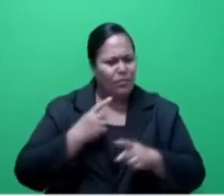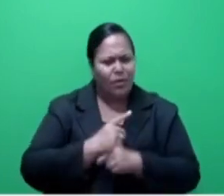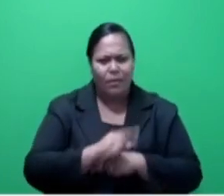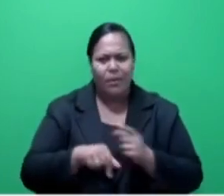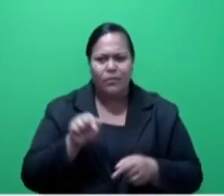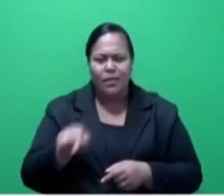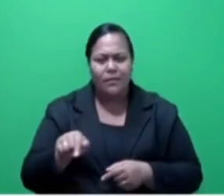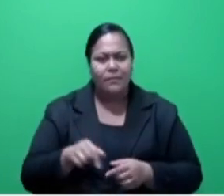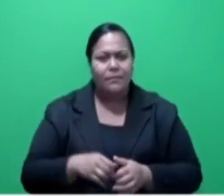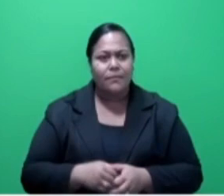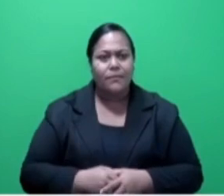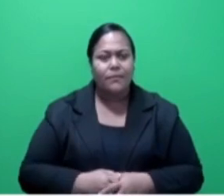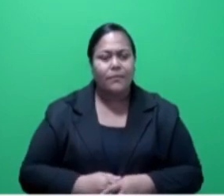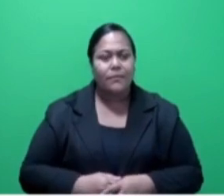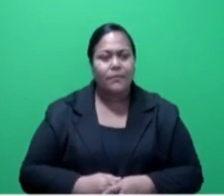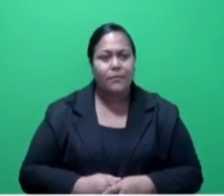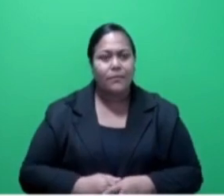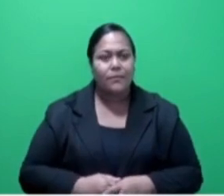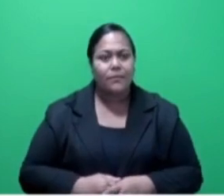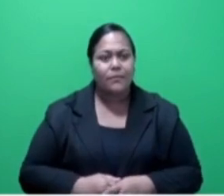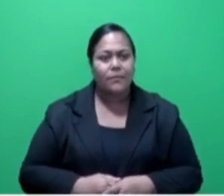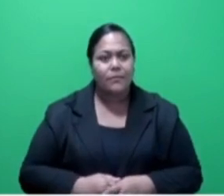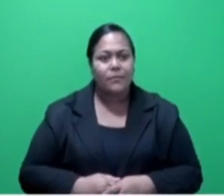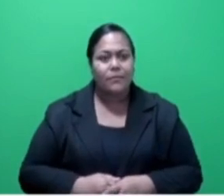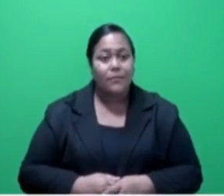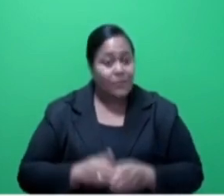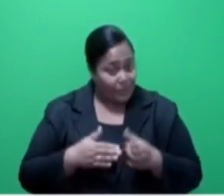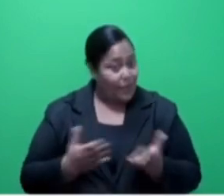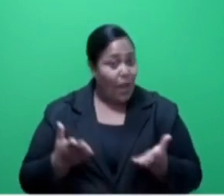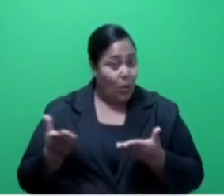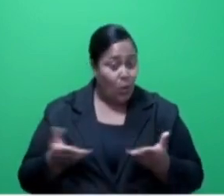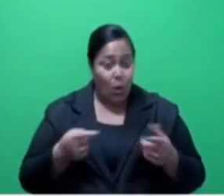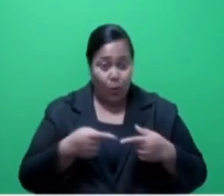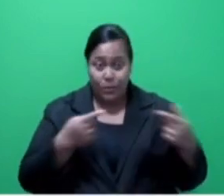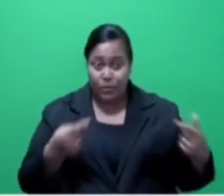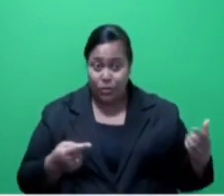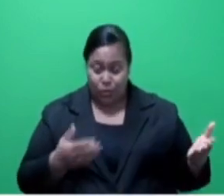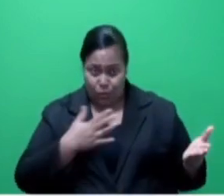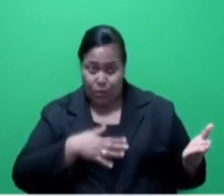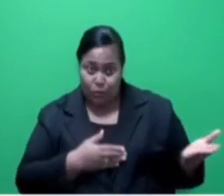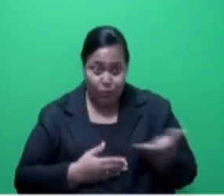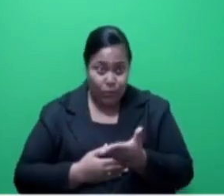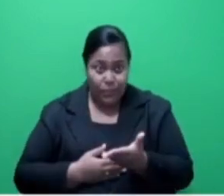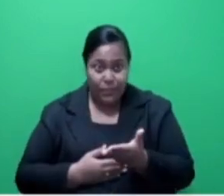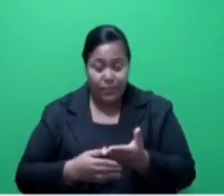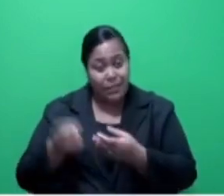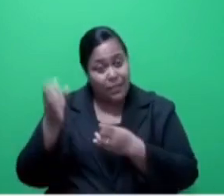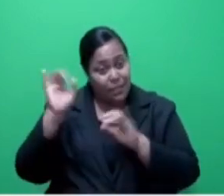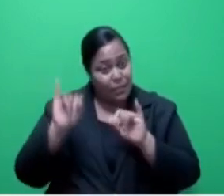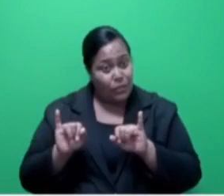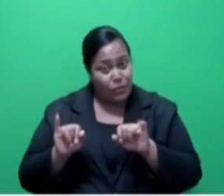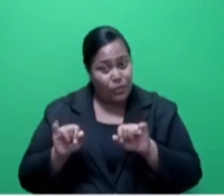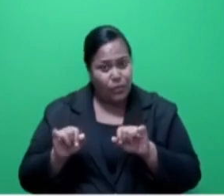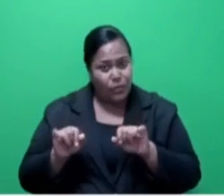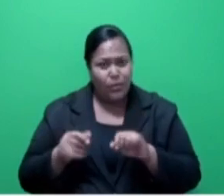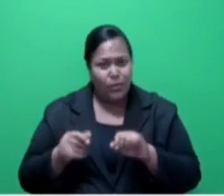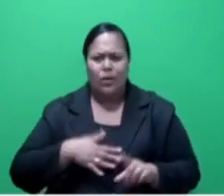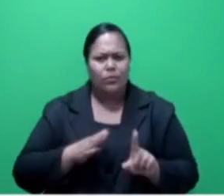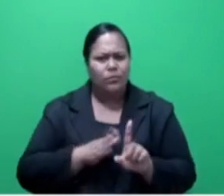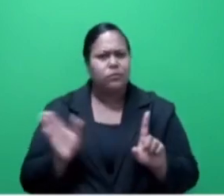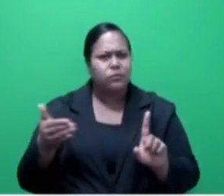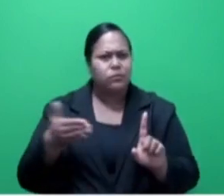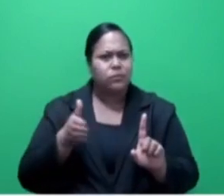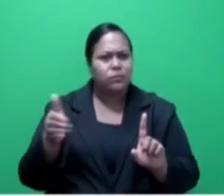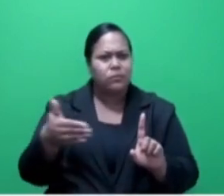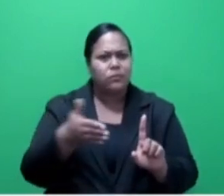obscurantism. They're trying to basically duck and weave in the process, trying to come up with all